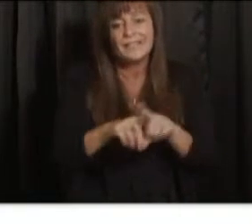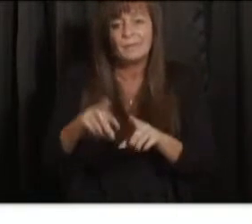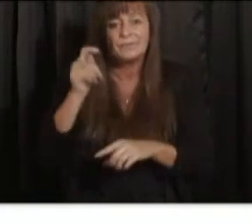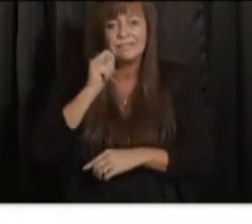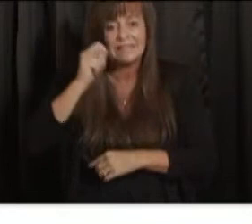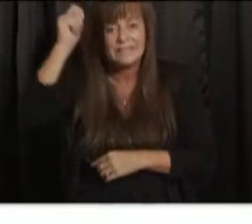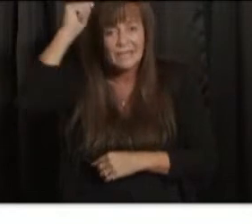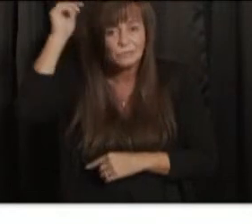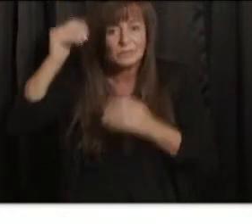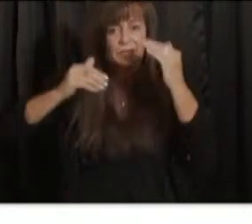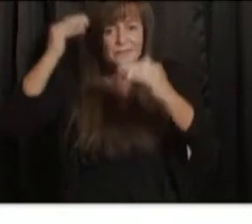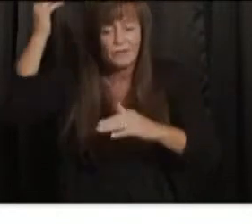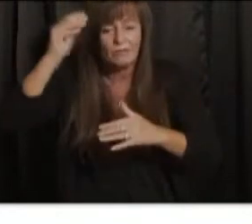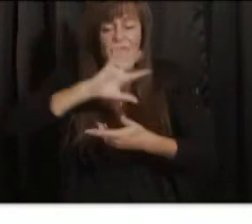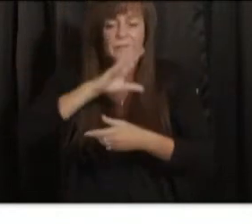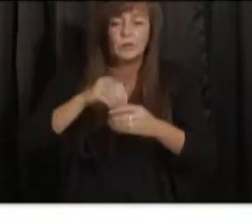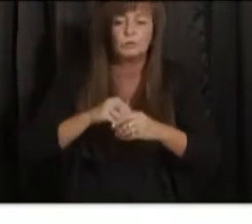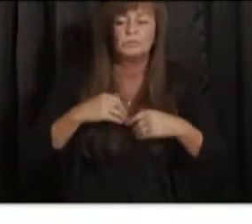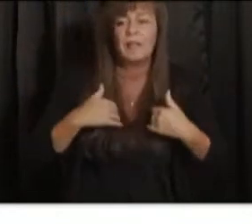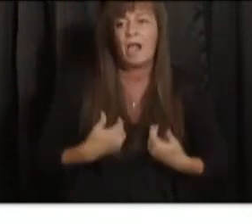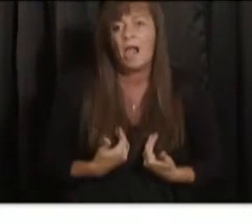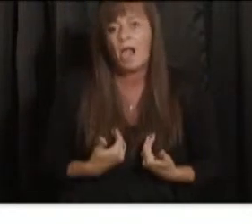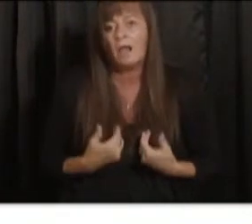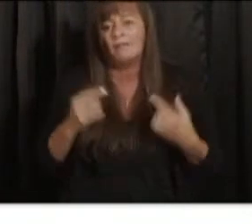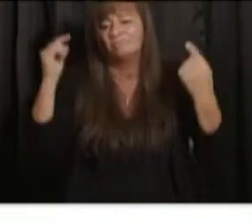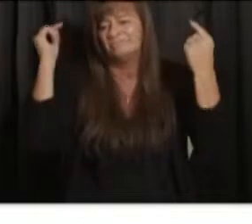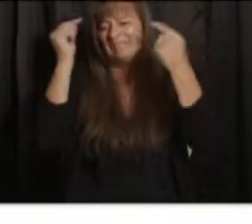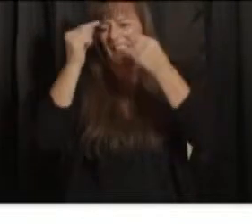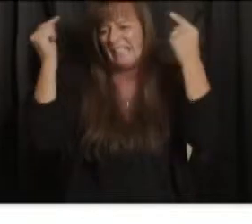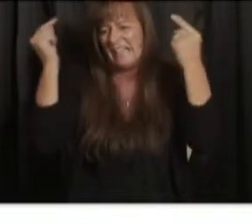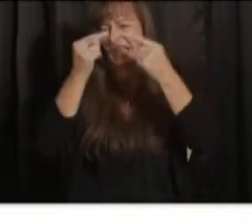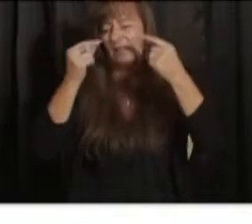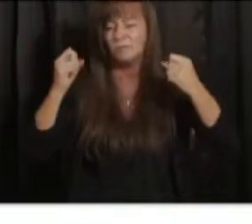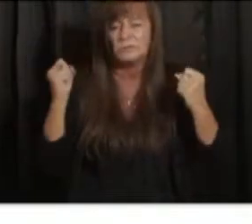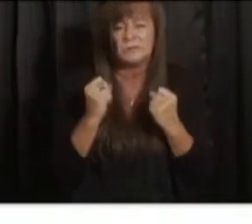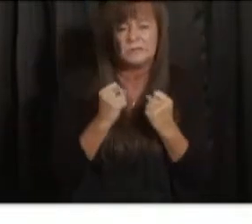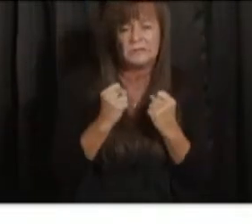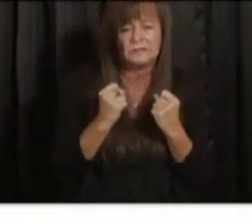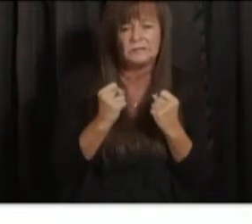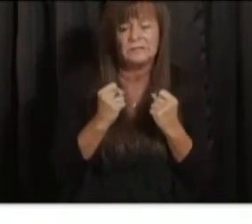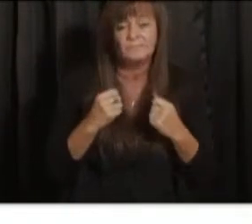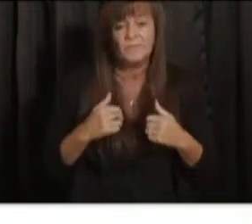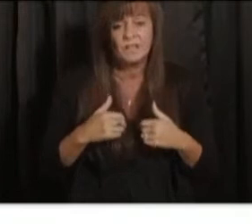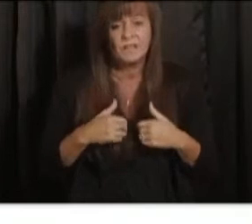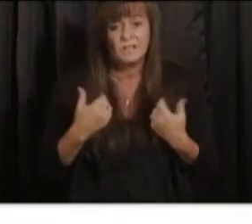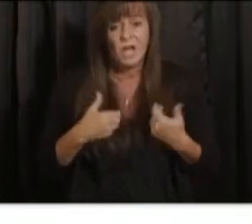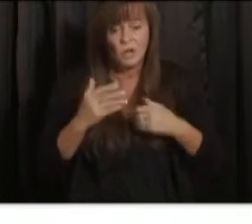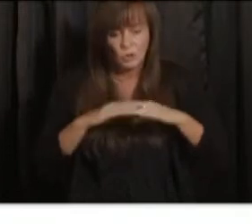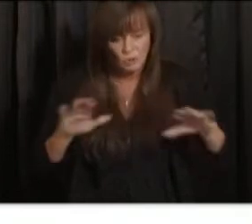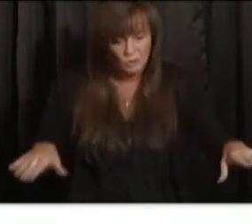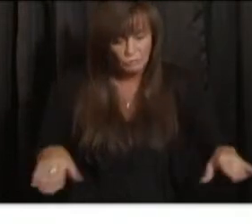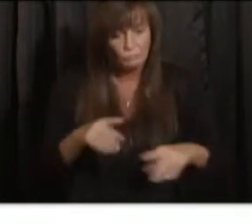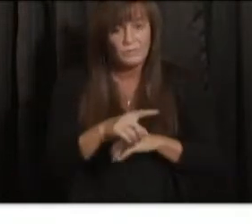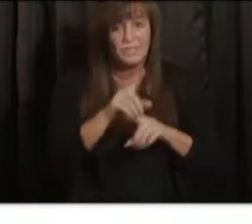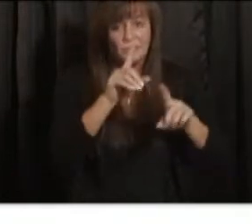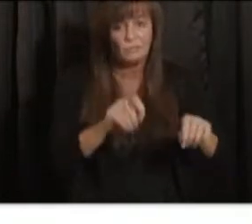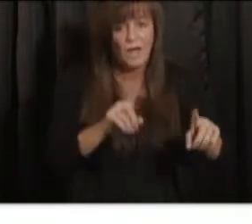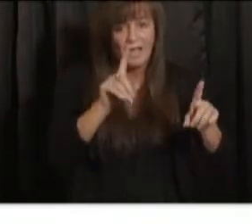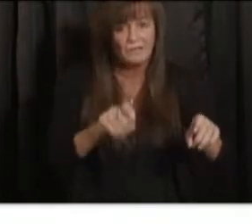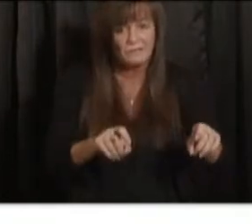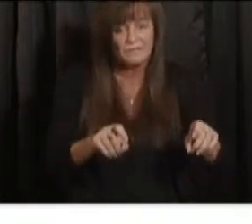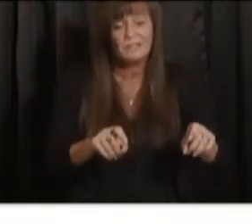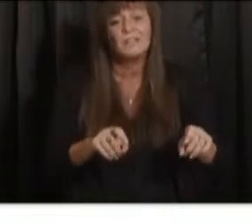tiredness, headache, chills. In clinical trials, younger children tended to have milder side effects than people over